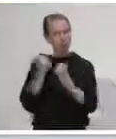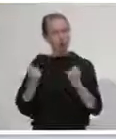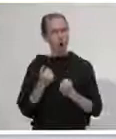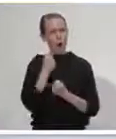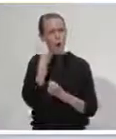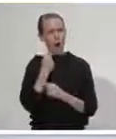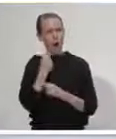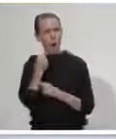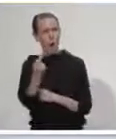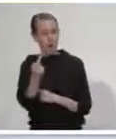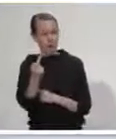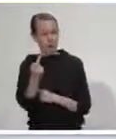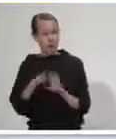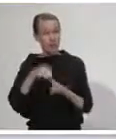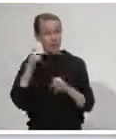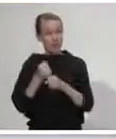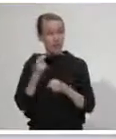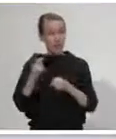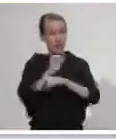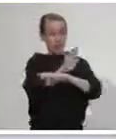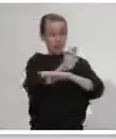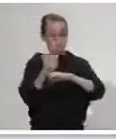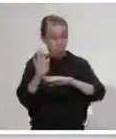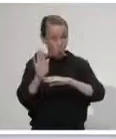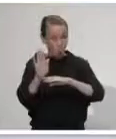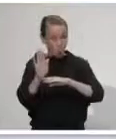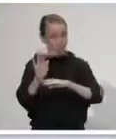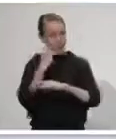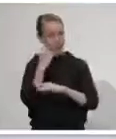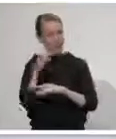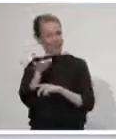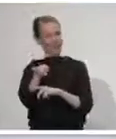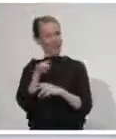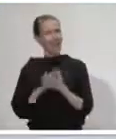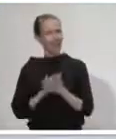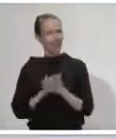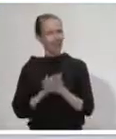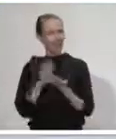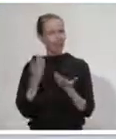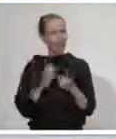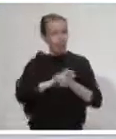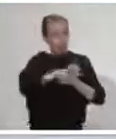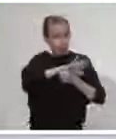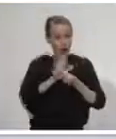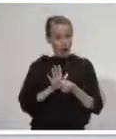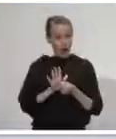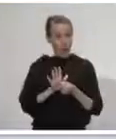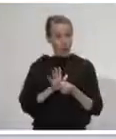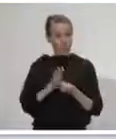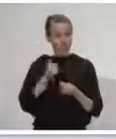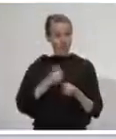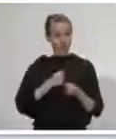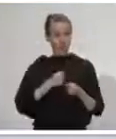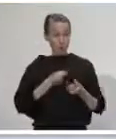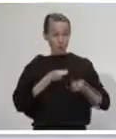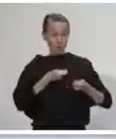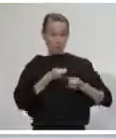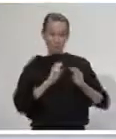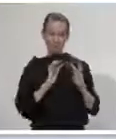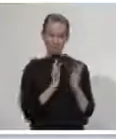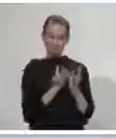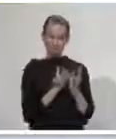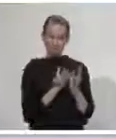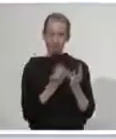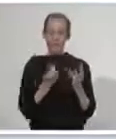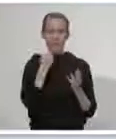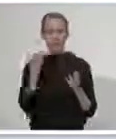have a seat at the decision-making table at a local level for the way our COVID response is run and managed, and I really want to make sure those voices are